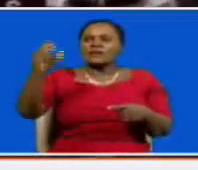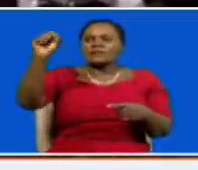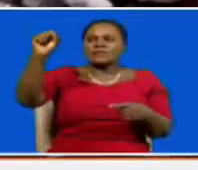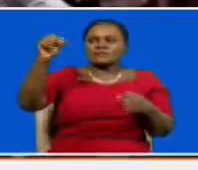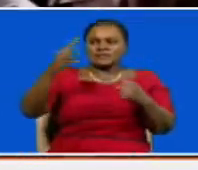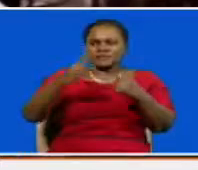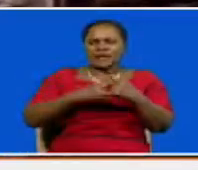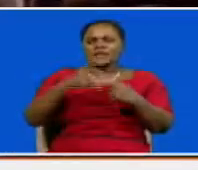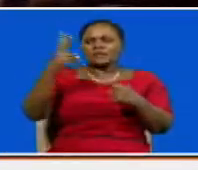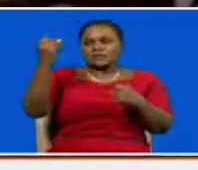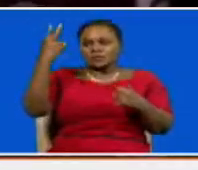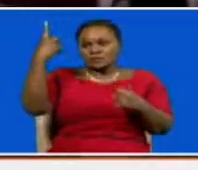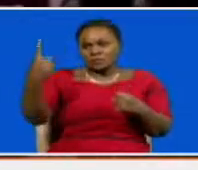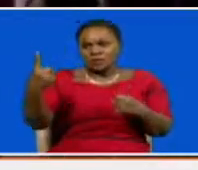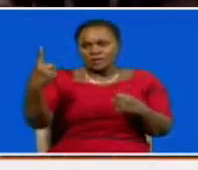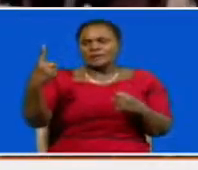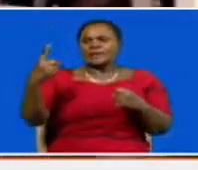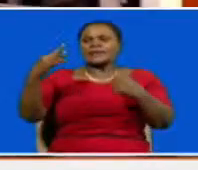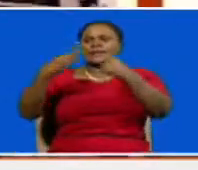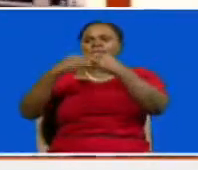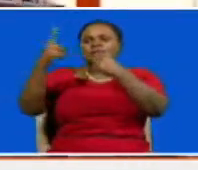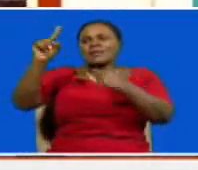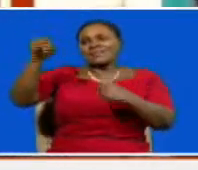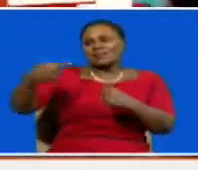42,159 in 2021 to